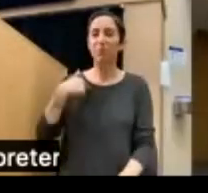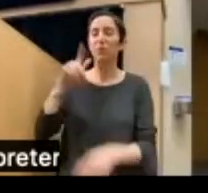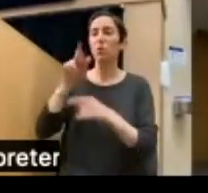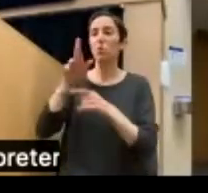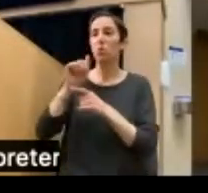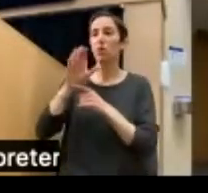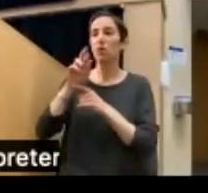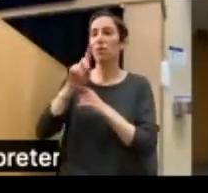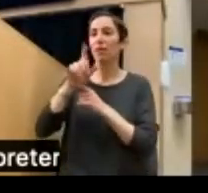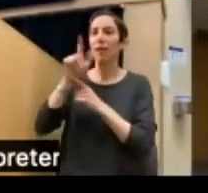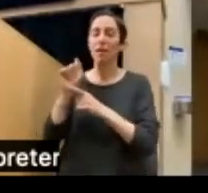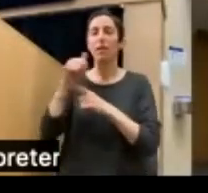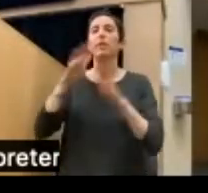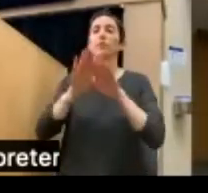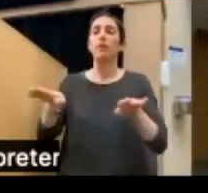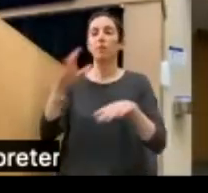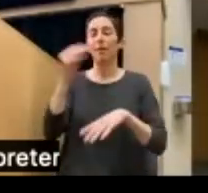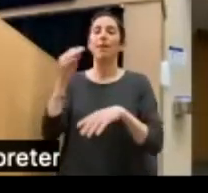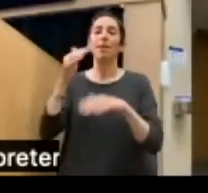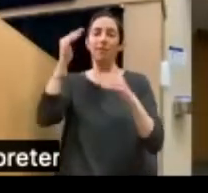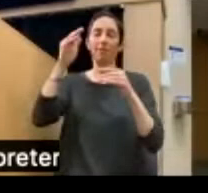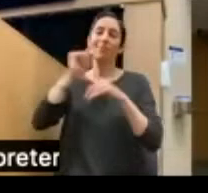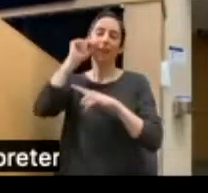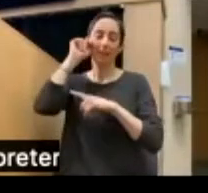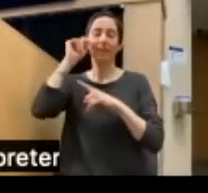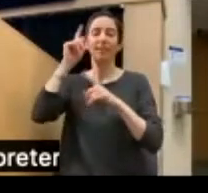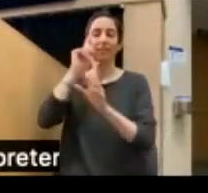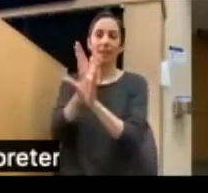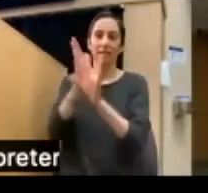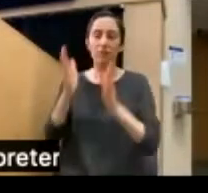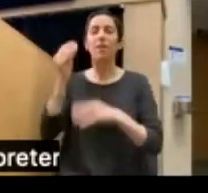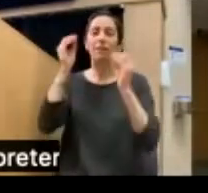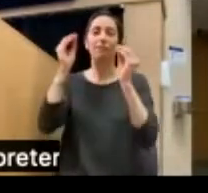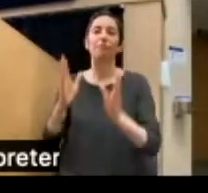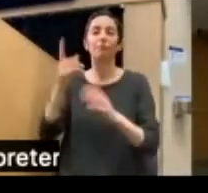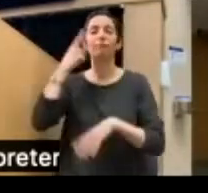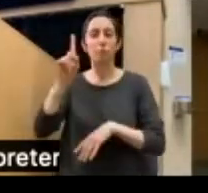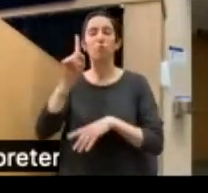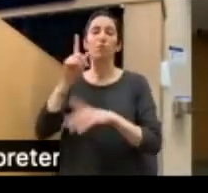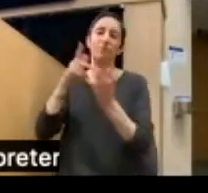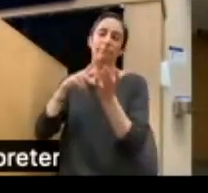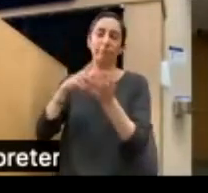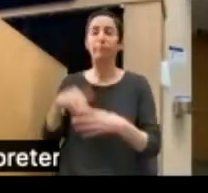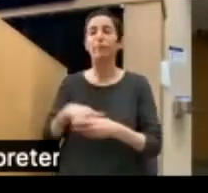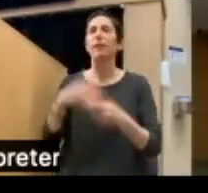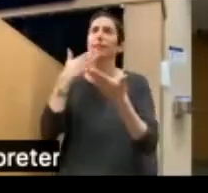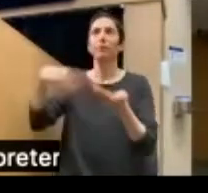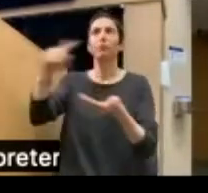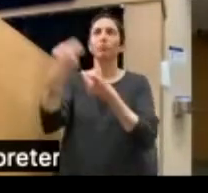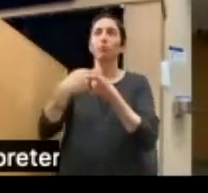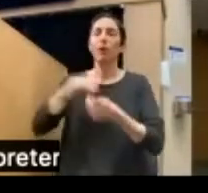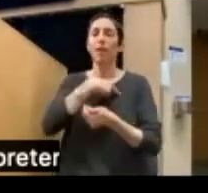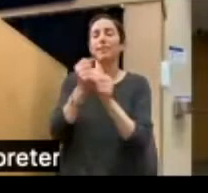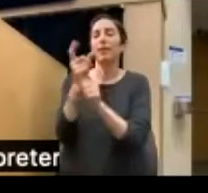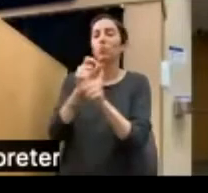Cardella, I'm a child and adolescent psychiatrist and director of medical student education and psychiatry. Thank you all for joining us for the annual